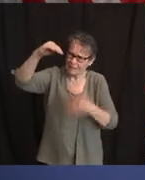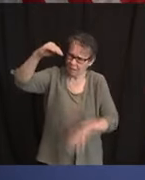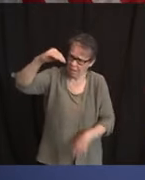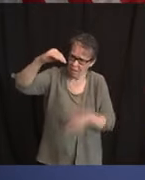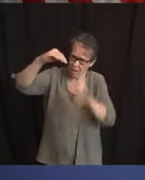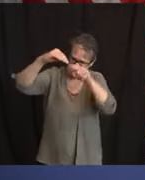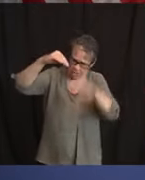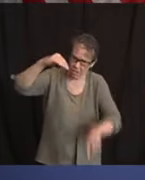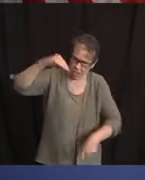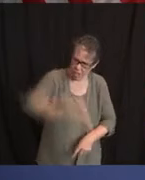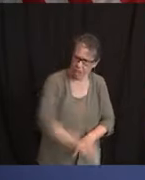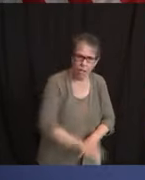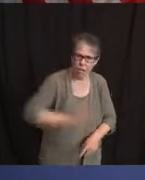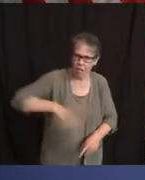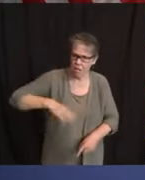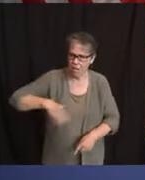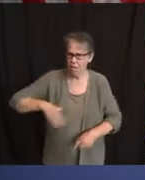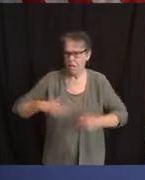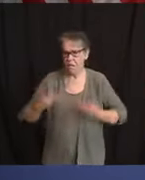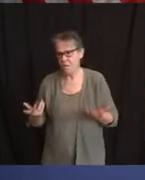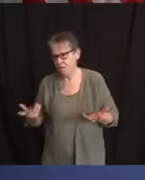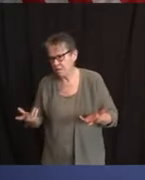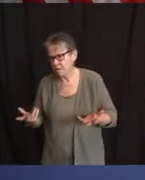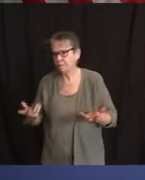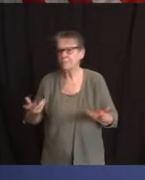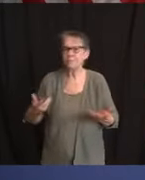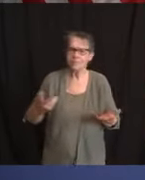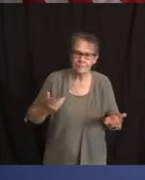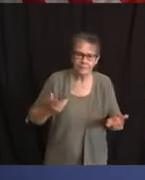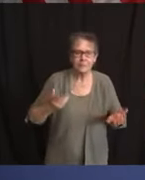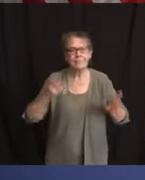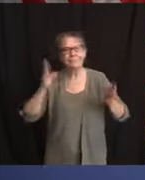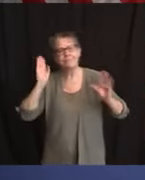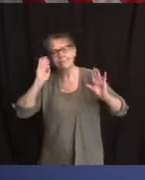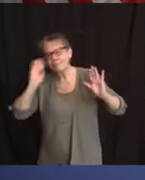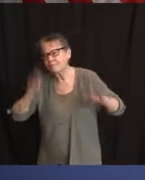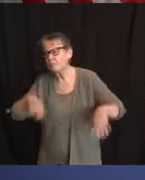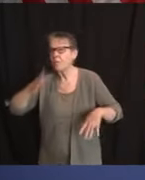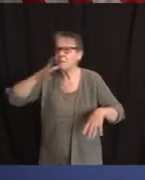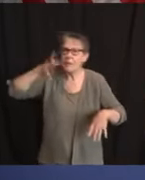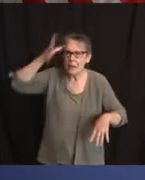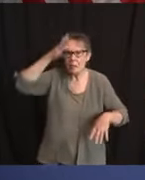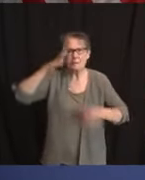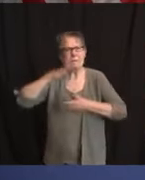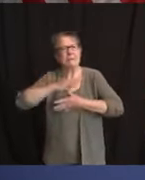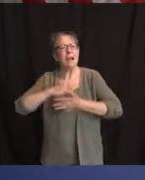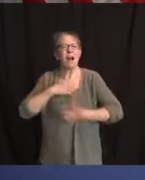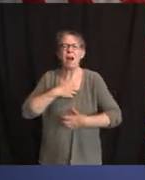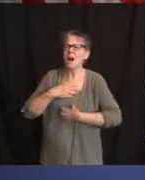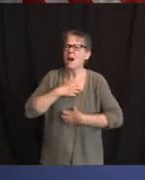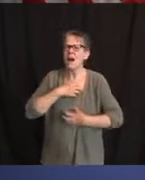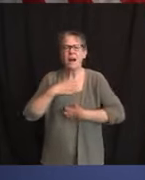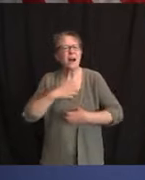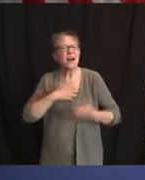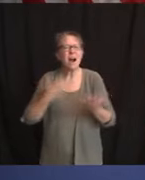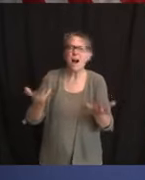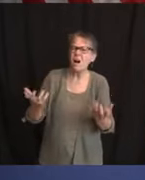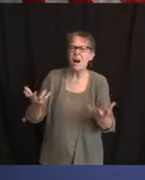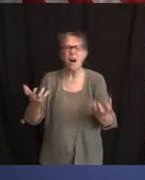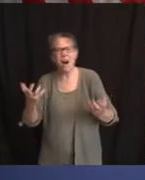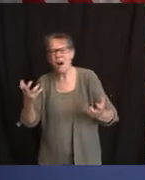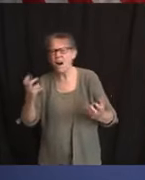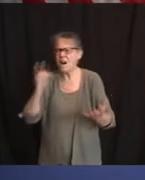of Education a few days ago with a high school senior, and his daughter's not going to get that. You know, it stinks. There's no other way to